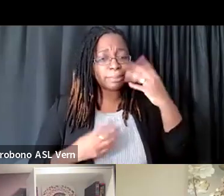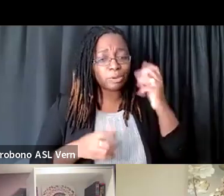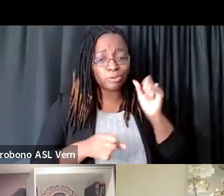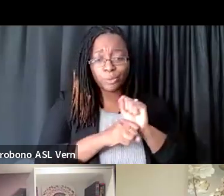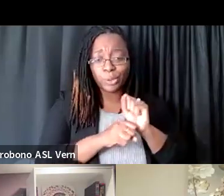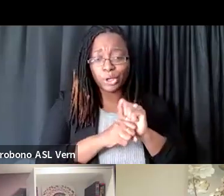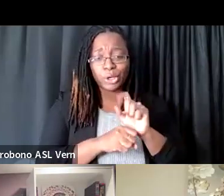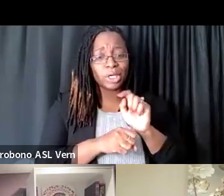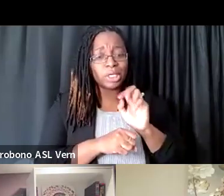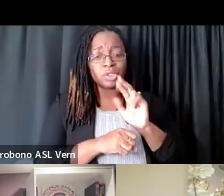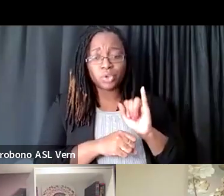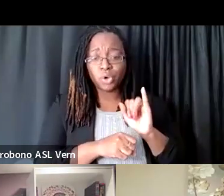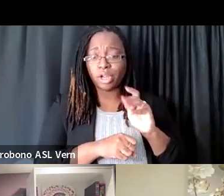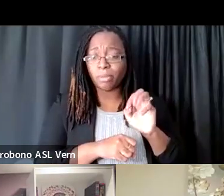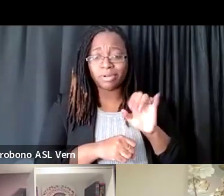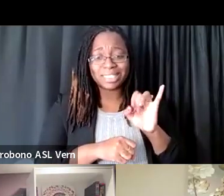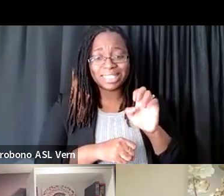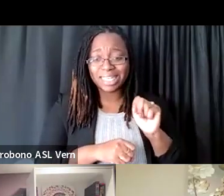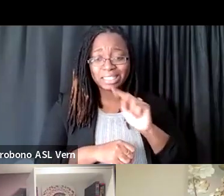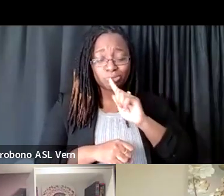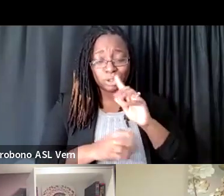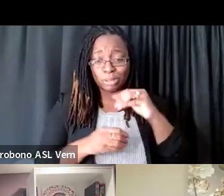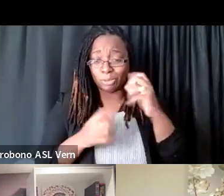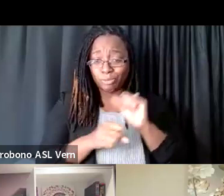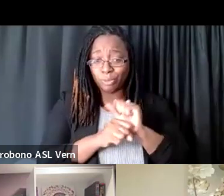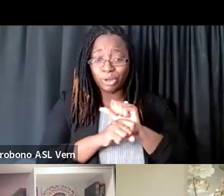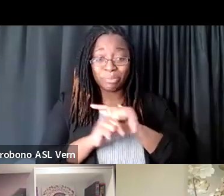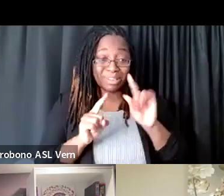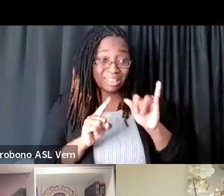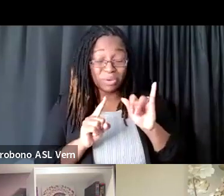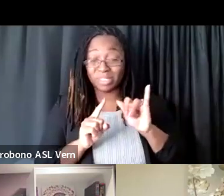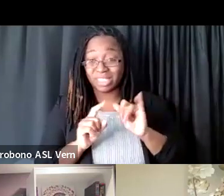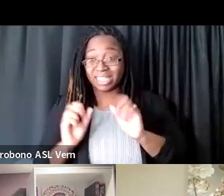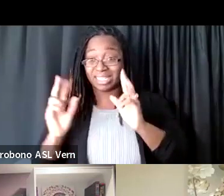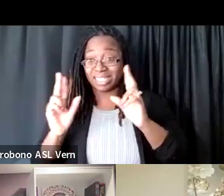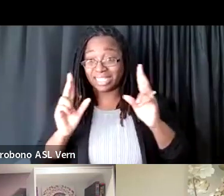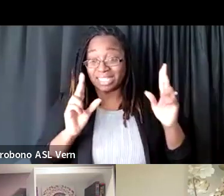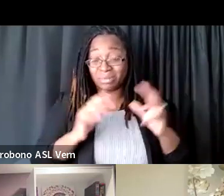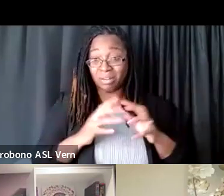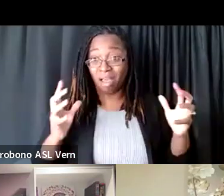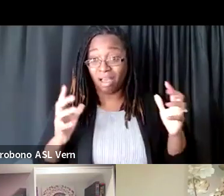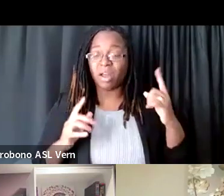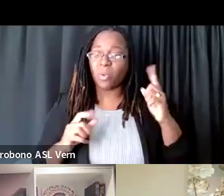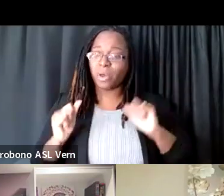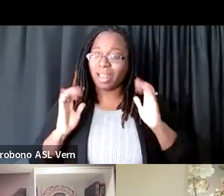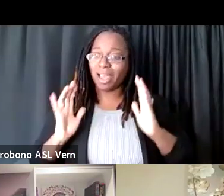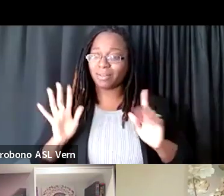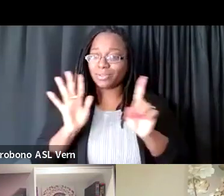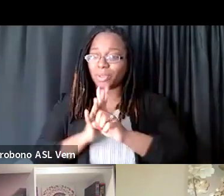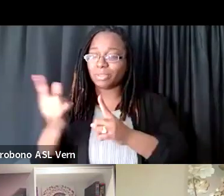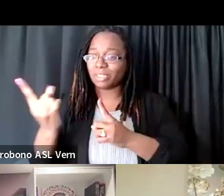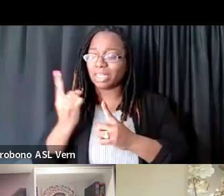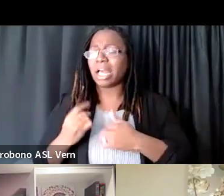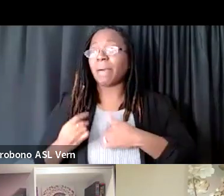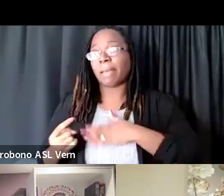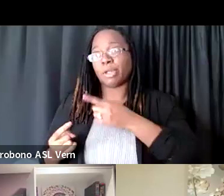work, but, you know, it's a lot. Some of those scenes are a lot. And I had one actor come up to me. She said, "I'm really glad you're here," because she said,